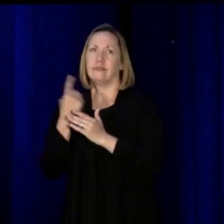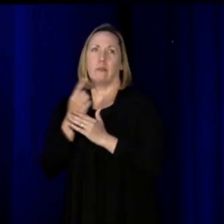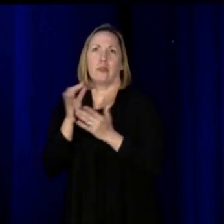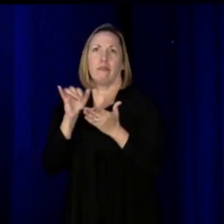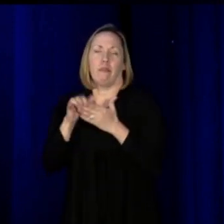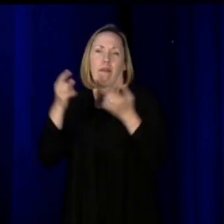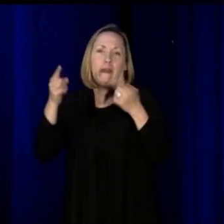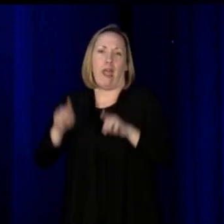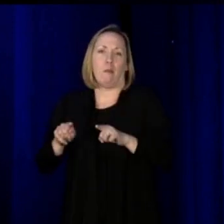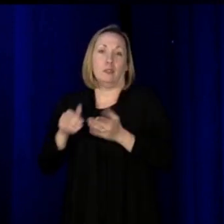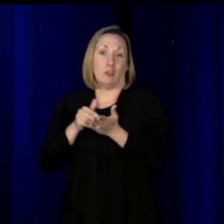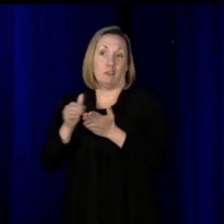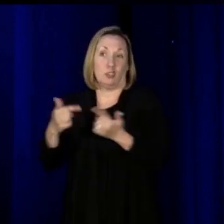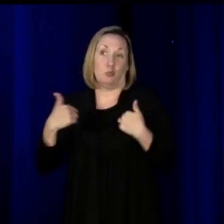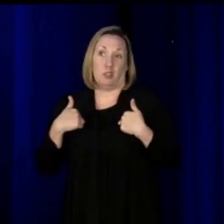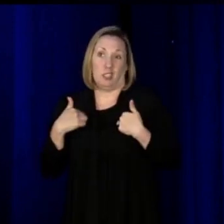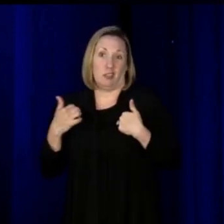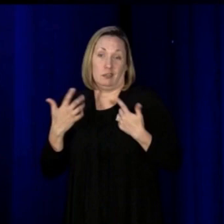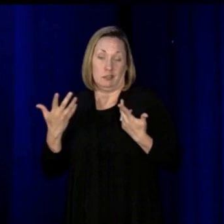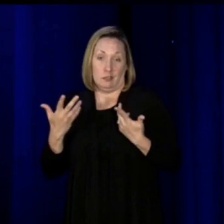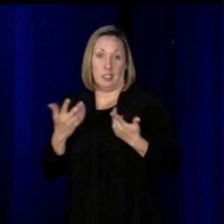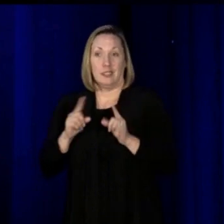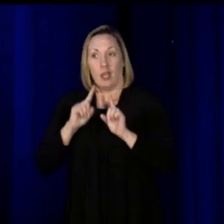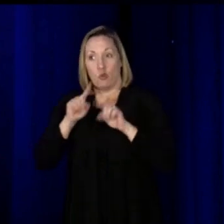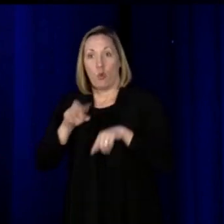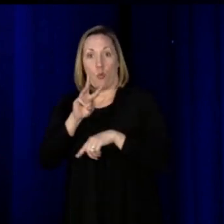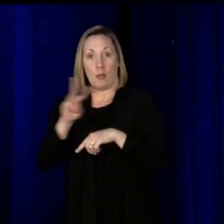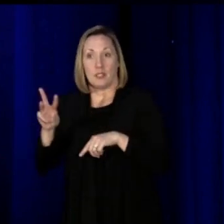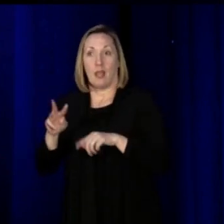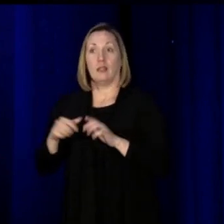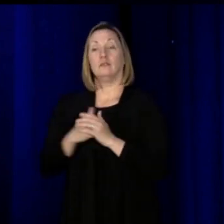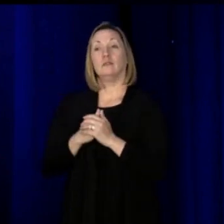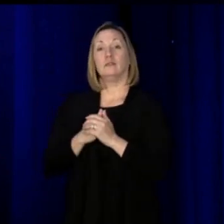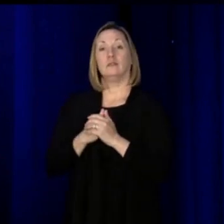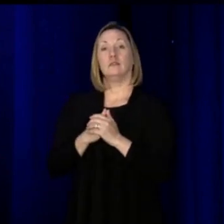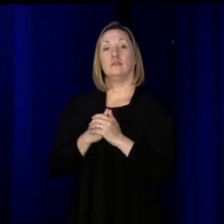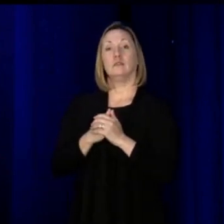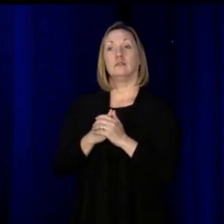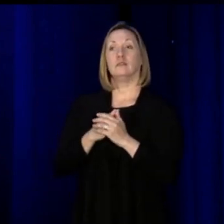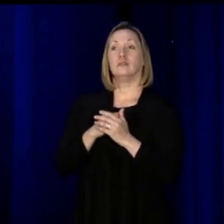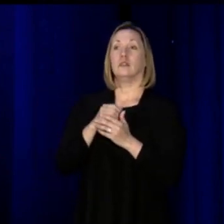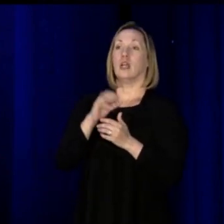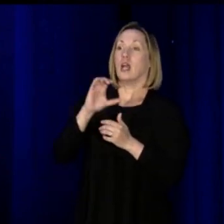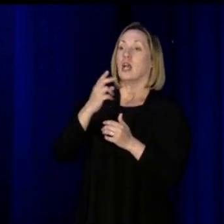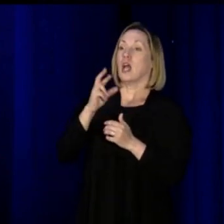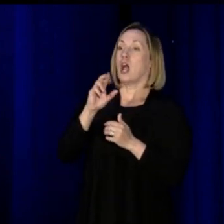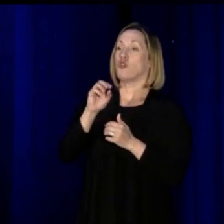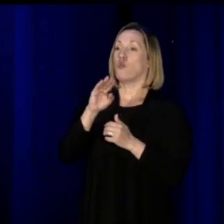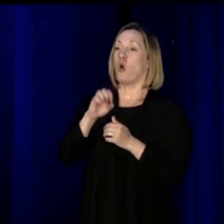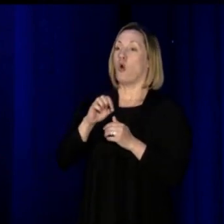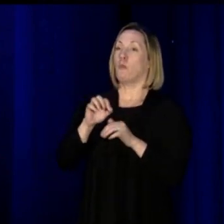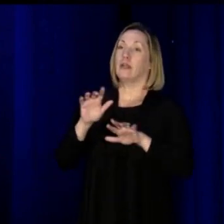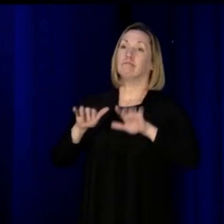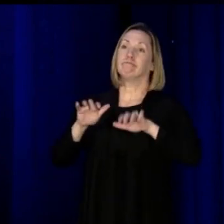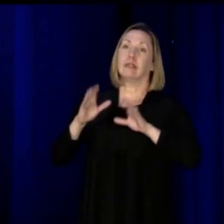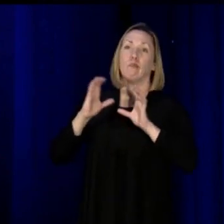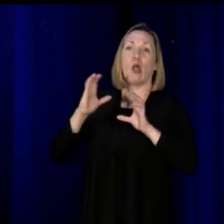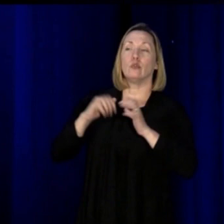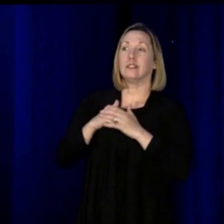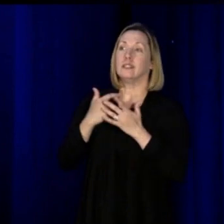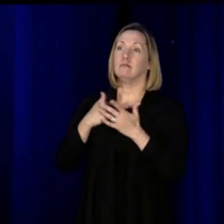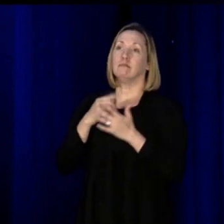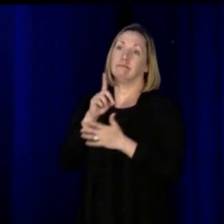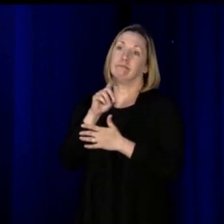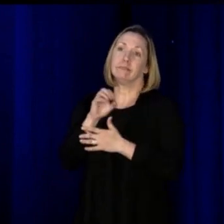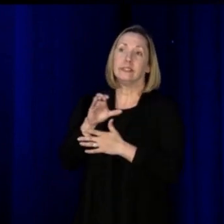it happens very frequently to me is that I go to a website, let's say Amazon.com, I browse and I said like, I don't know, in